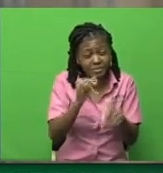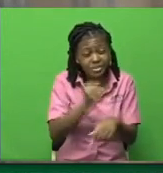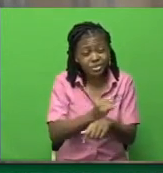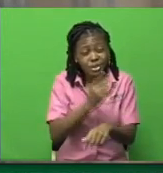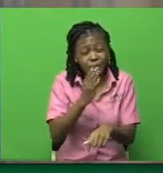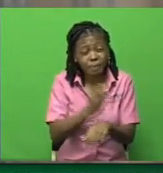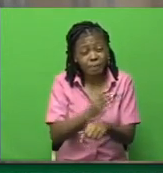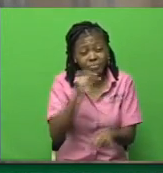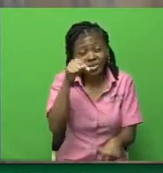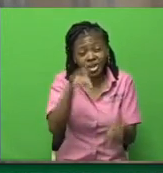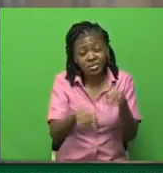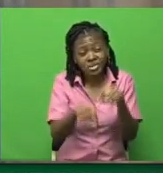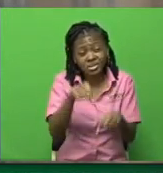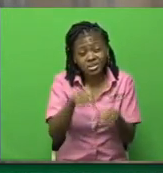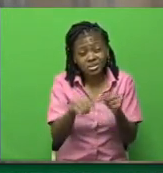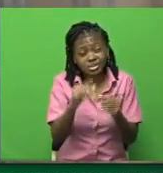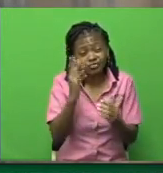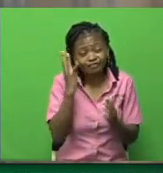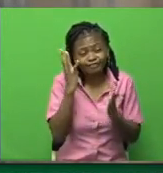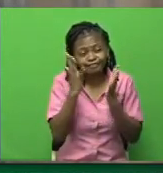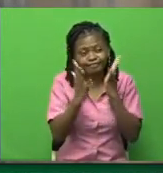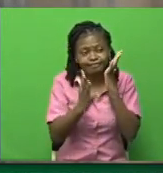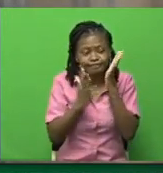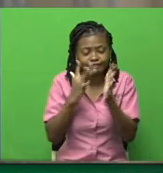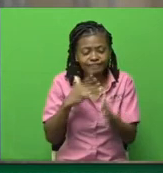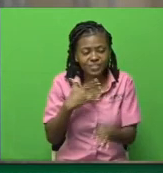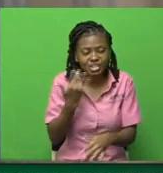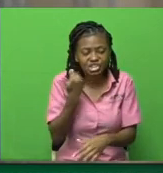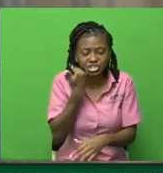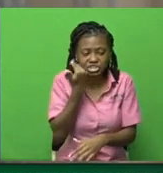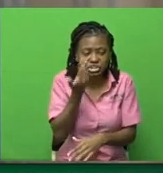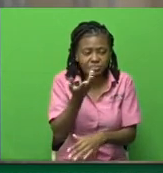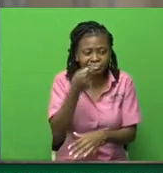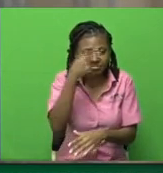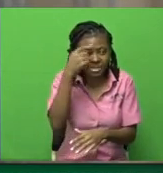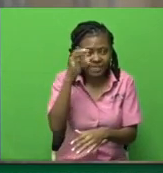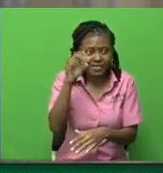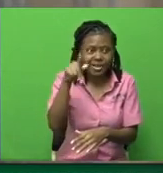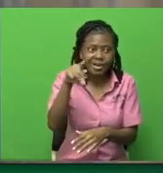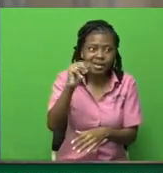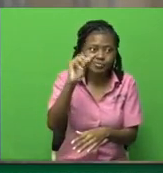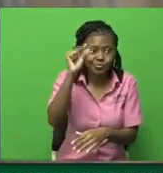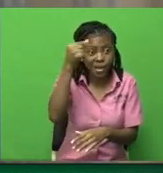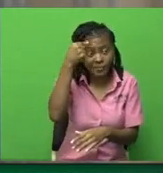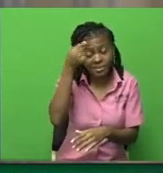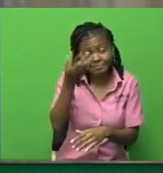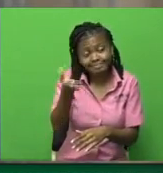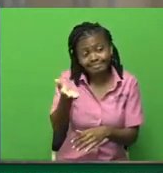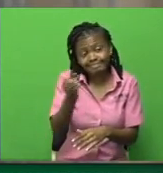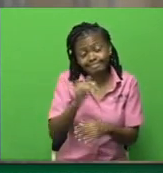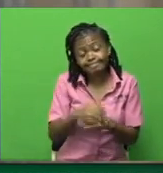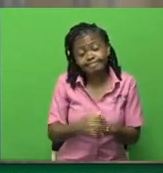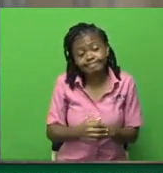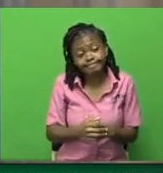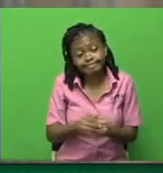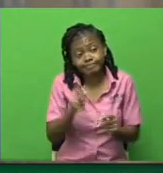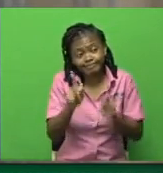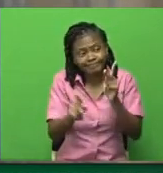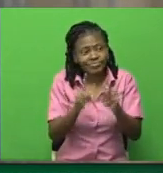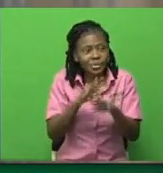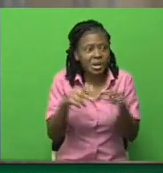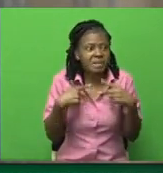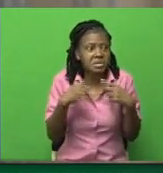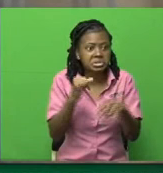sector what a shame thanks to that pnm government on the other side so where have these people gone